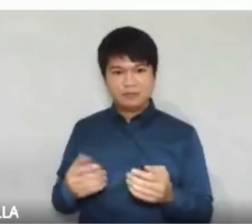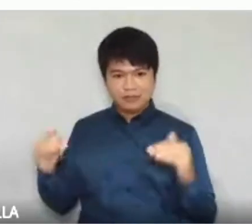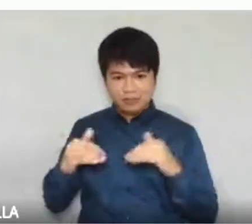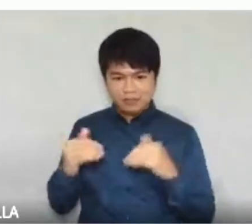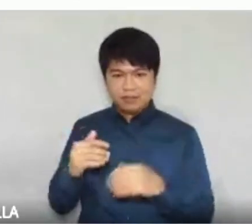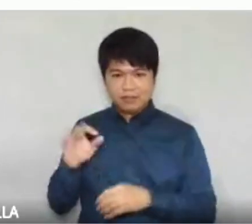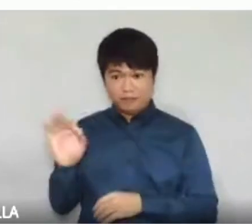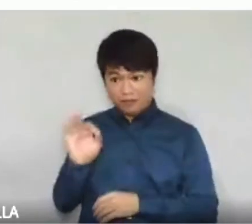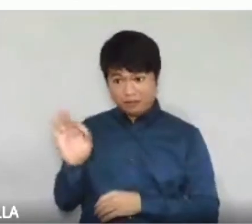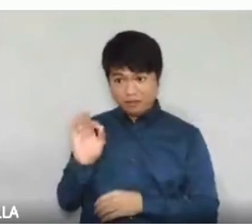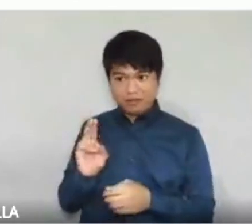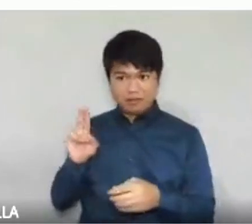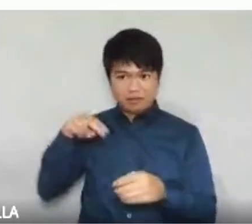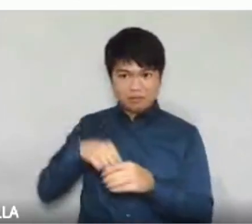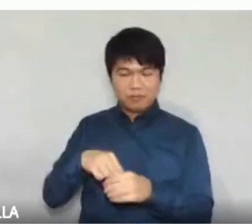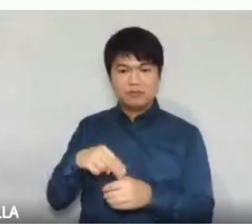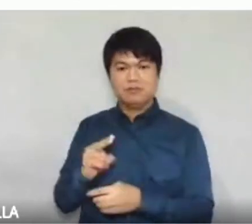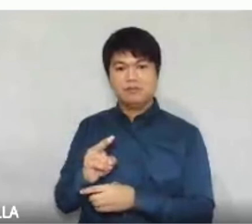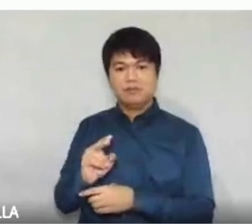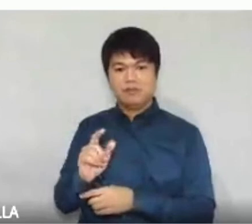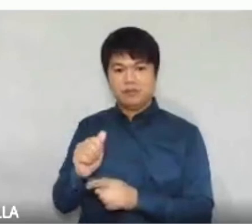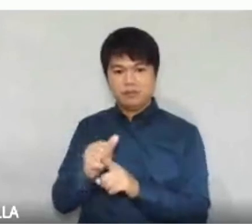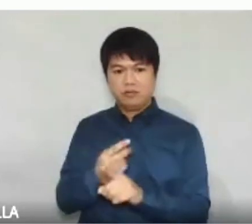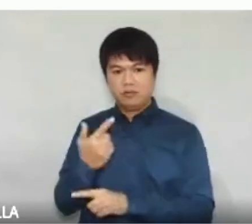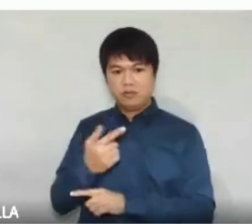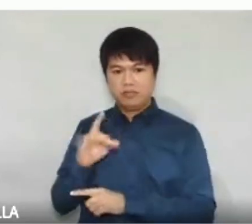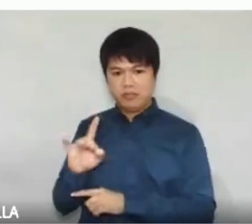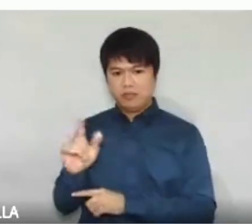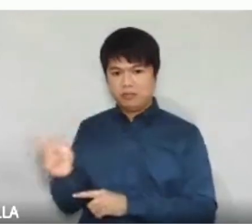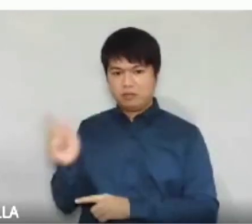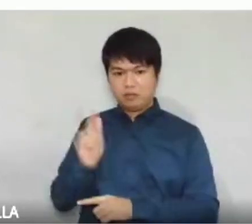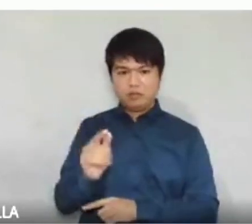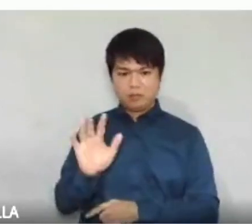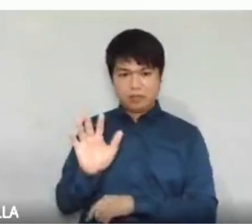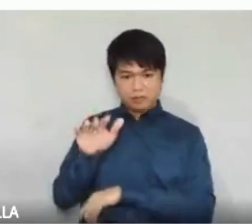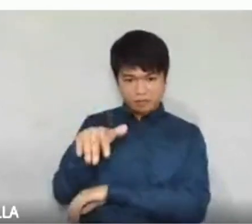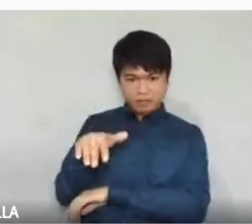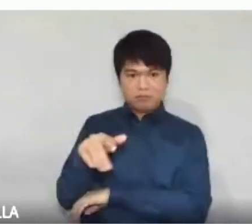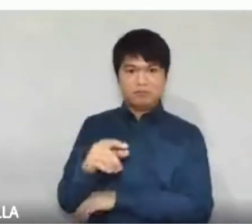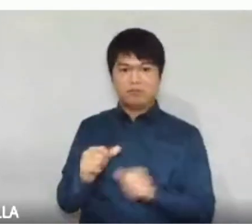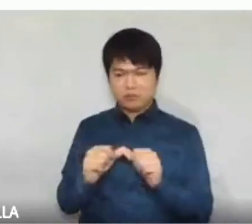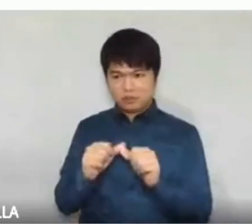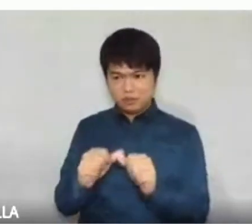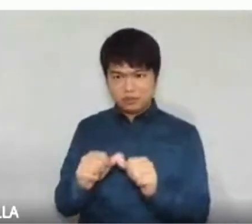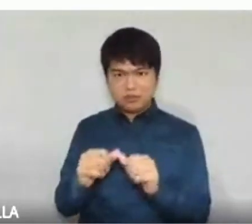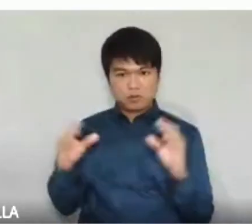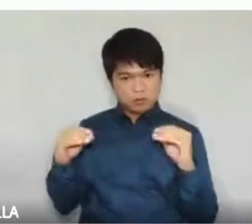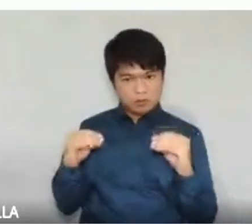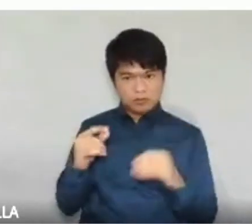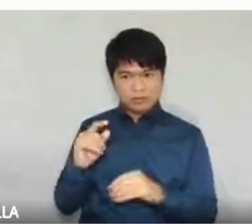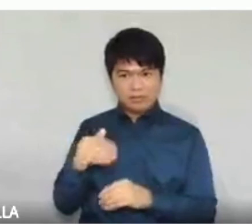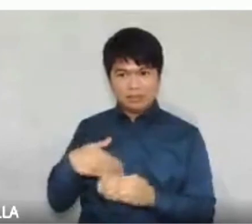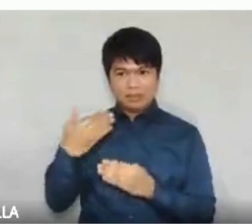August 28, 2020, 5 p.m. This conversation will also be continued next Thursday with all of you